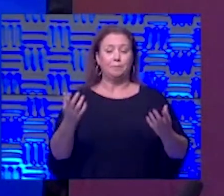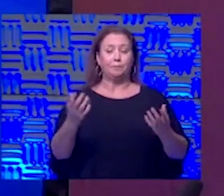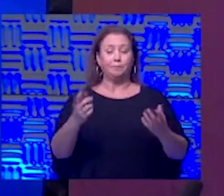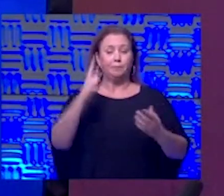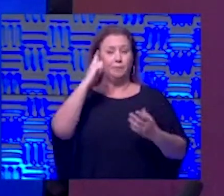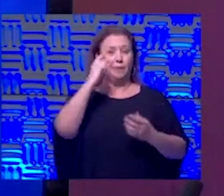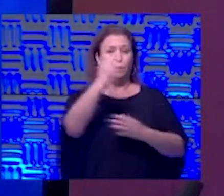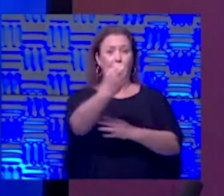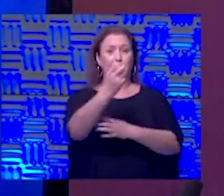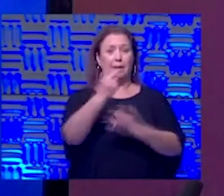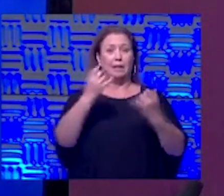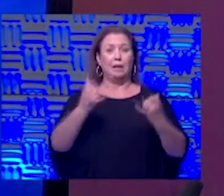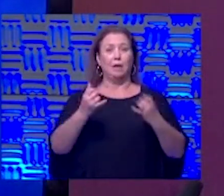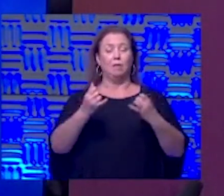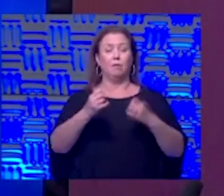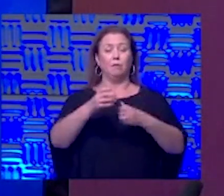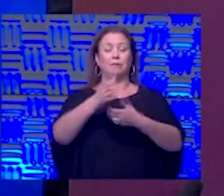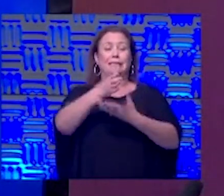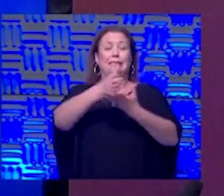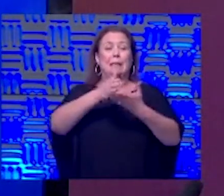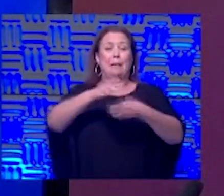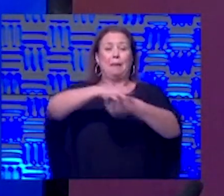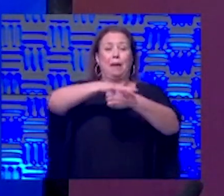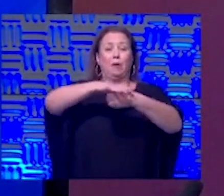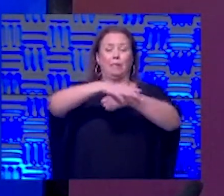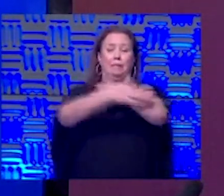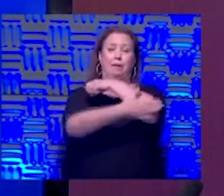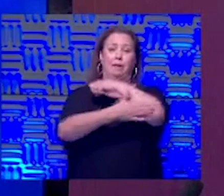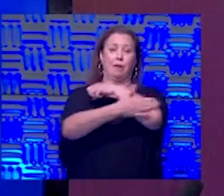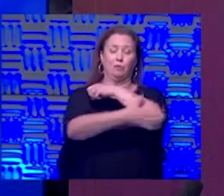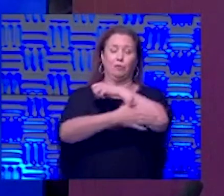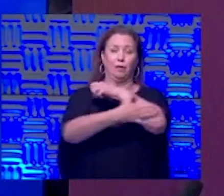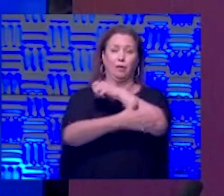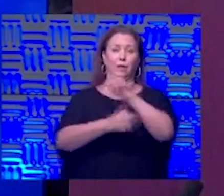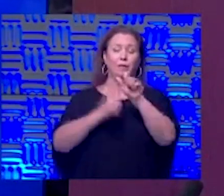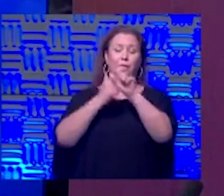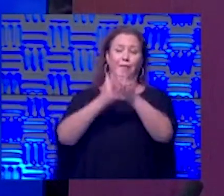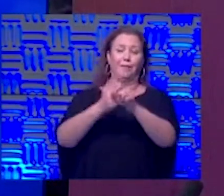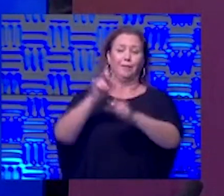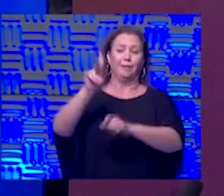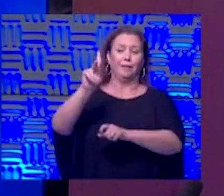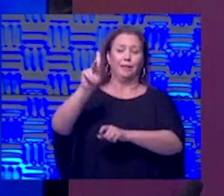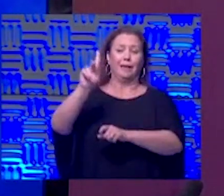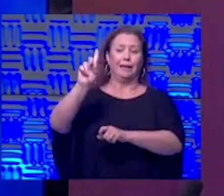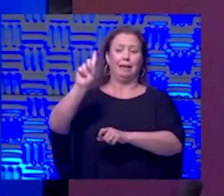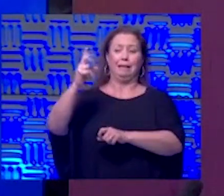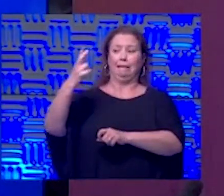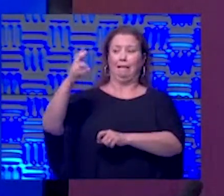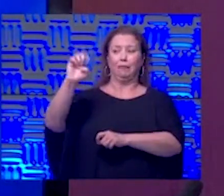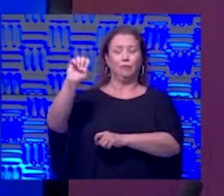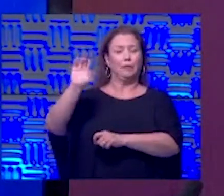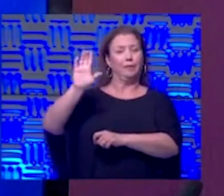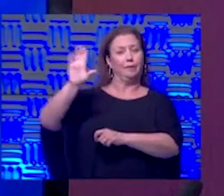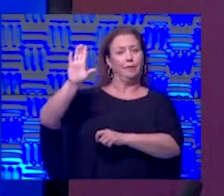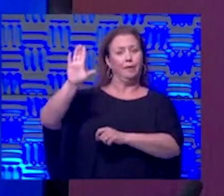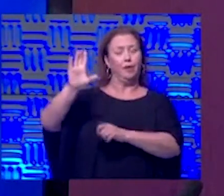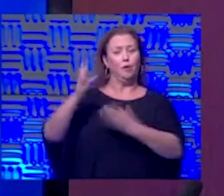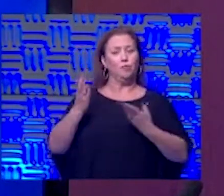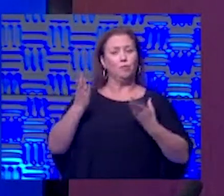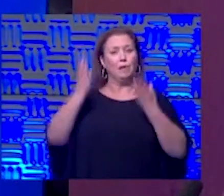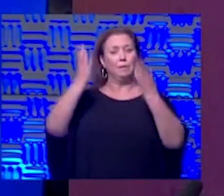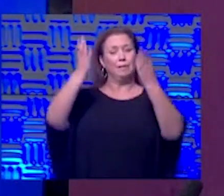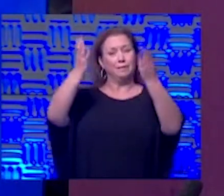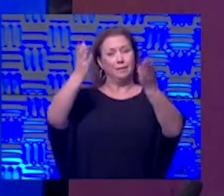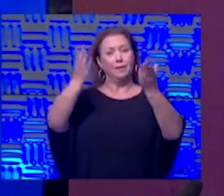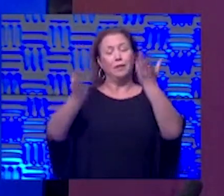if you're coming back right now from certain parts of the country per the Kansas KDHE